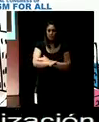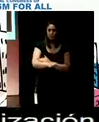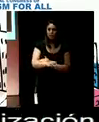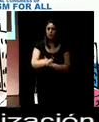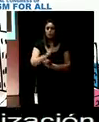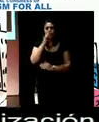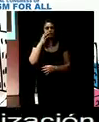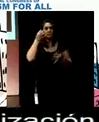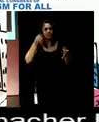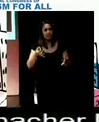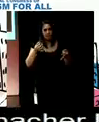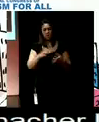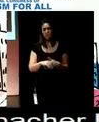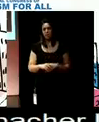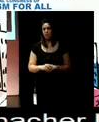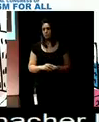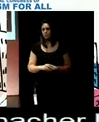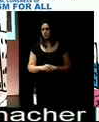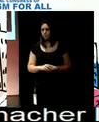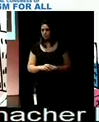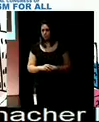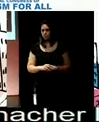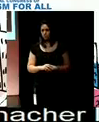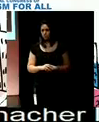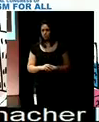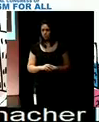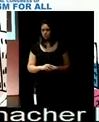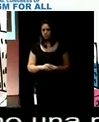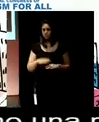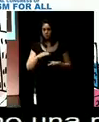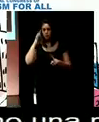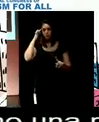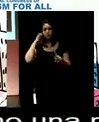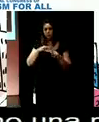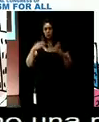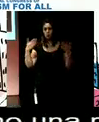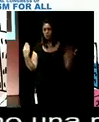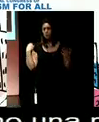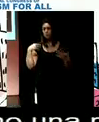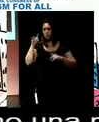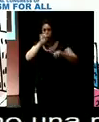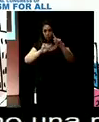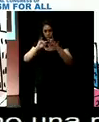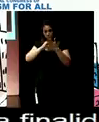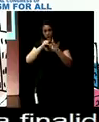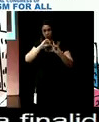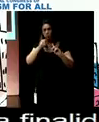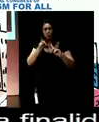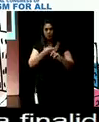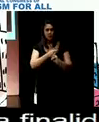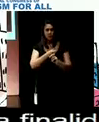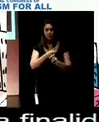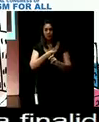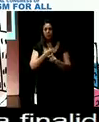make universal accessibility in tourism a reality. In order to face